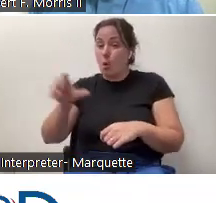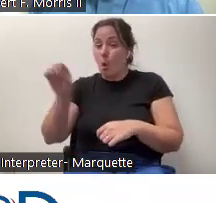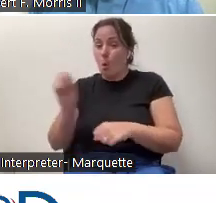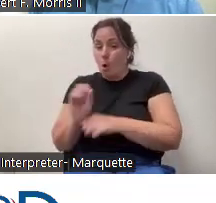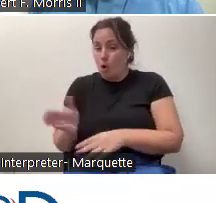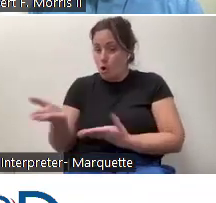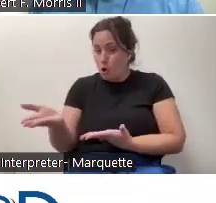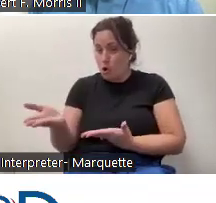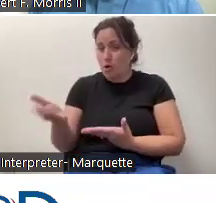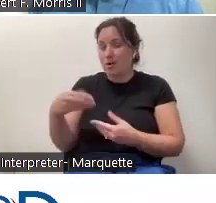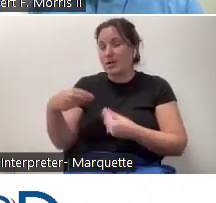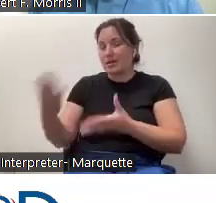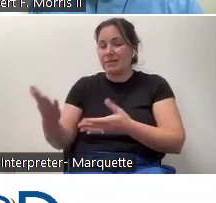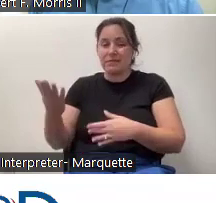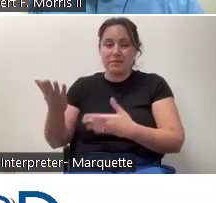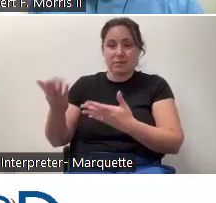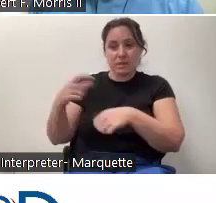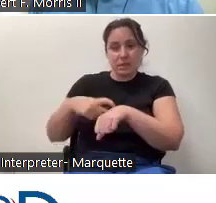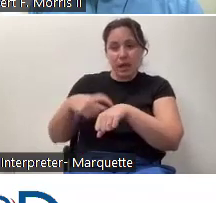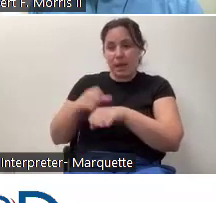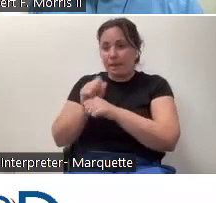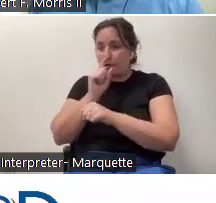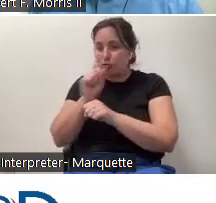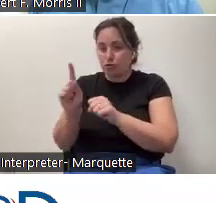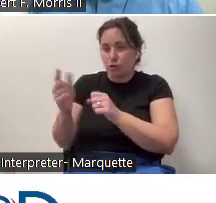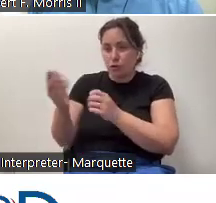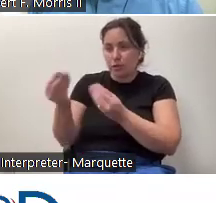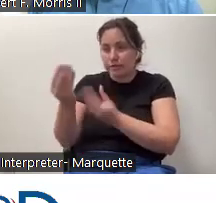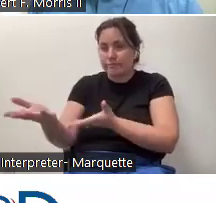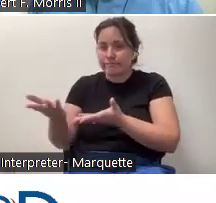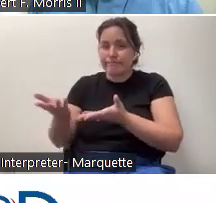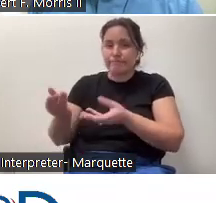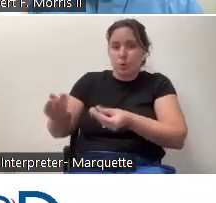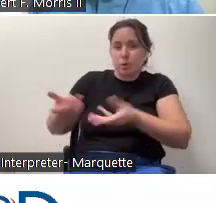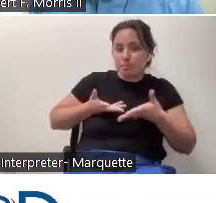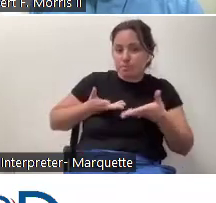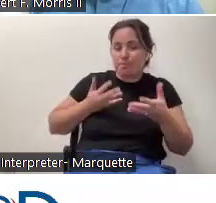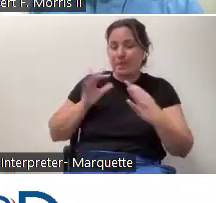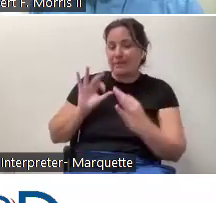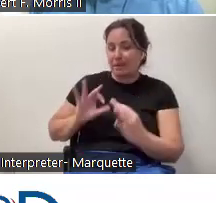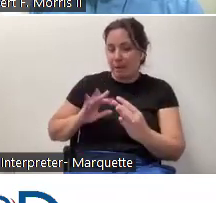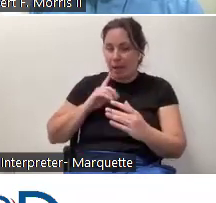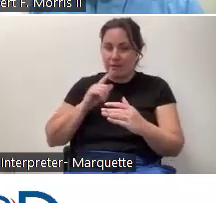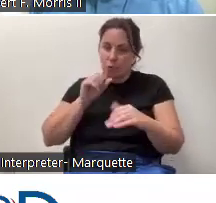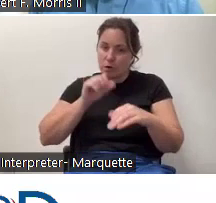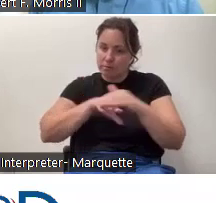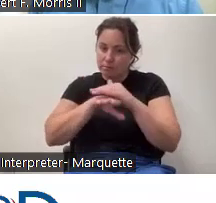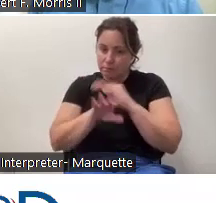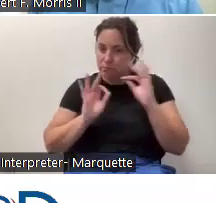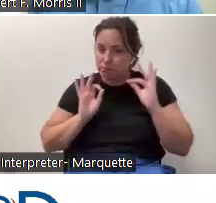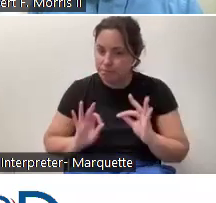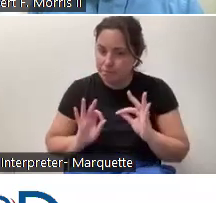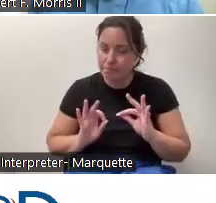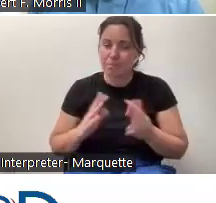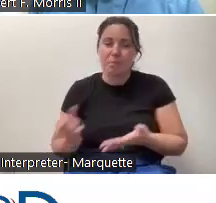them a certain period of time to make sure everything's gotten fixed and that we do have that accessibility. We've gone back and reviewed those